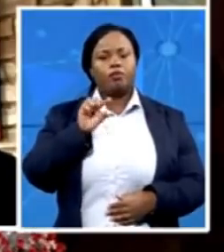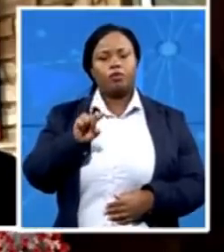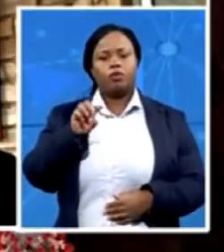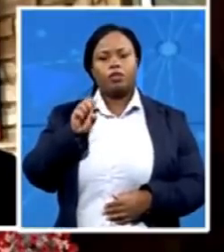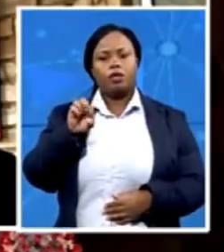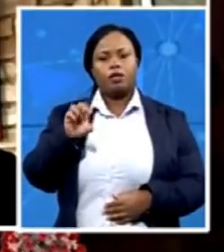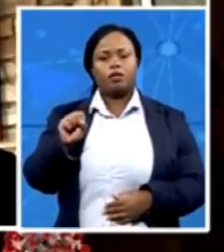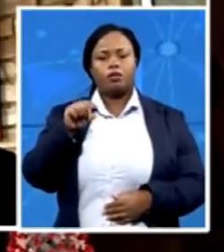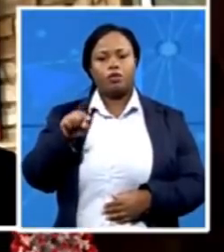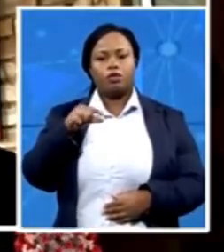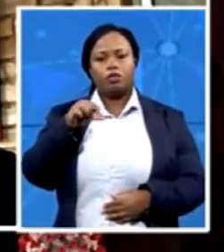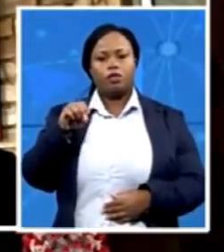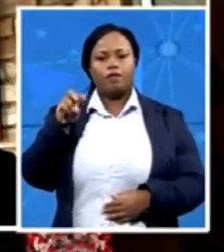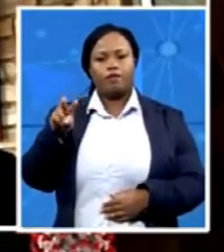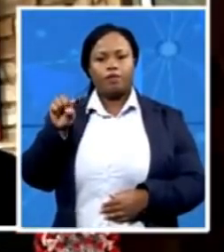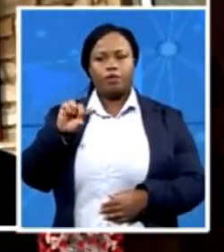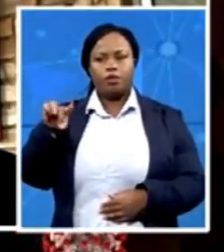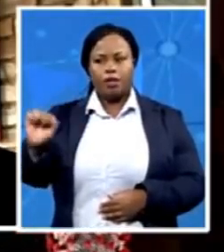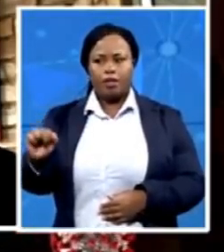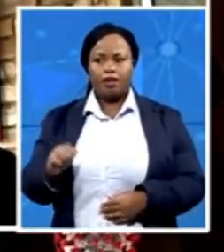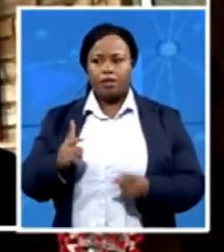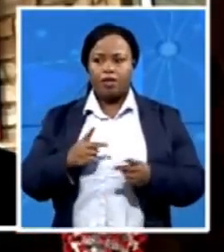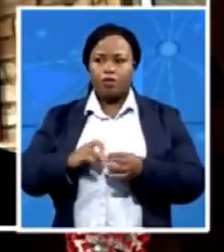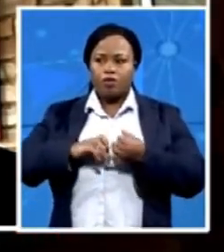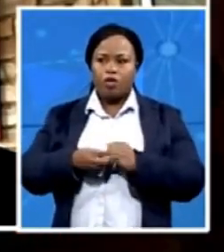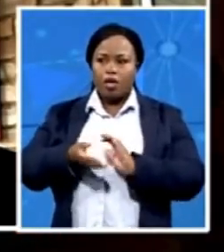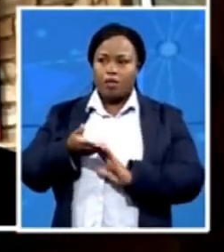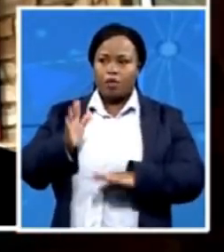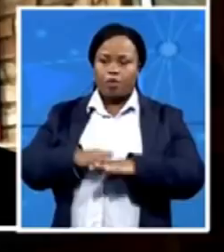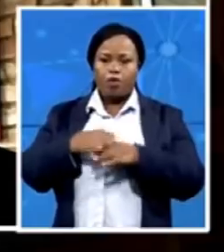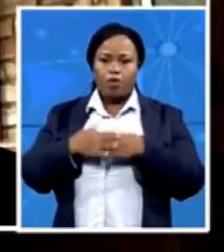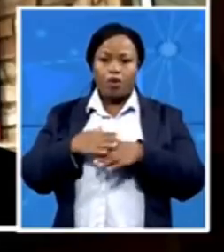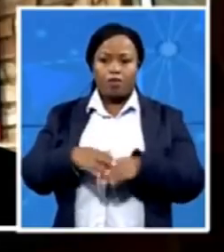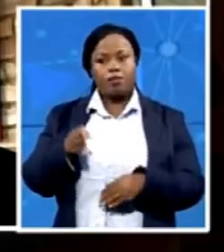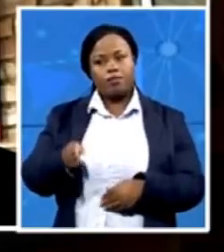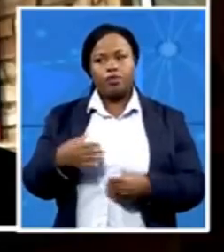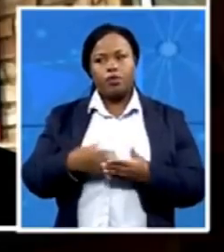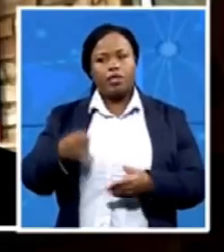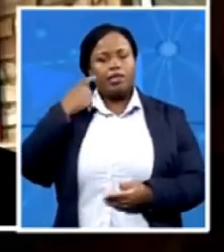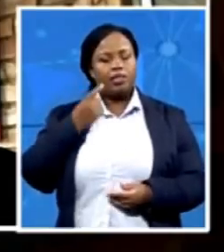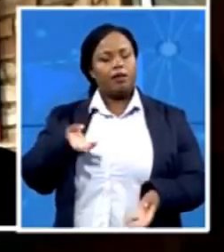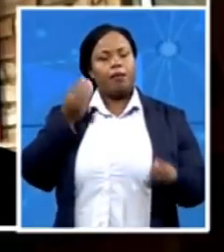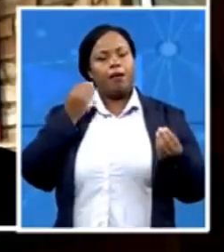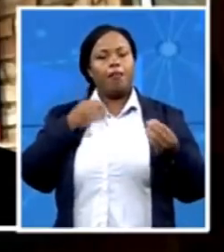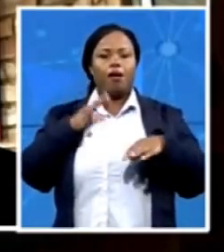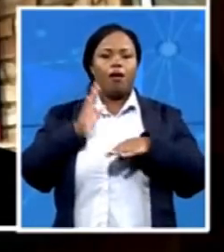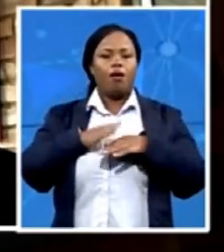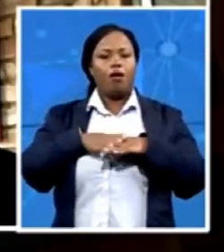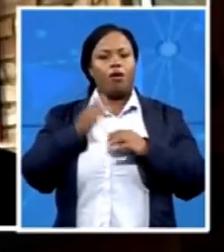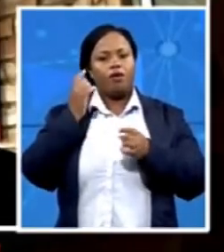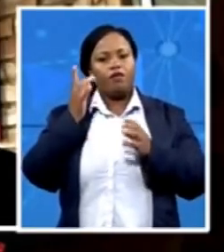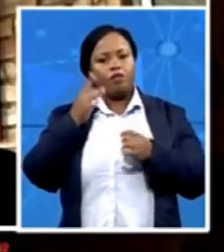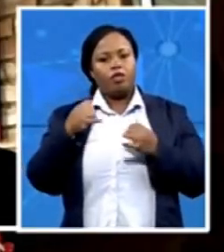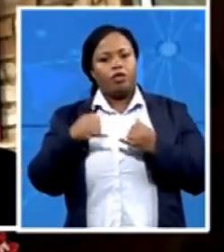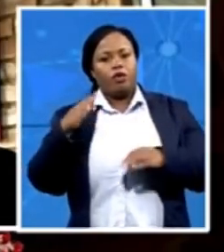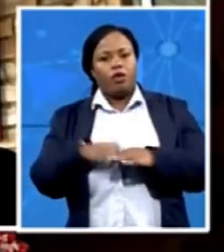www.sars.gov.za. We'll try to put up that website as well, so you can find all the offerings there online. You don't necessarily have to go to a